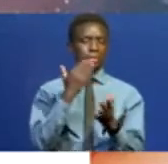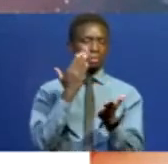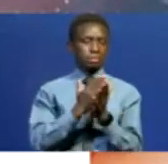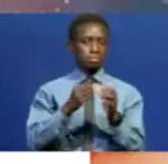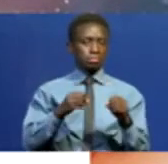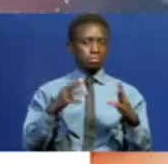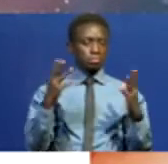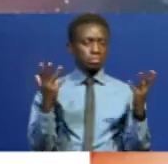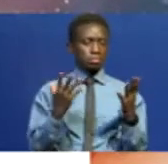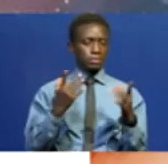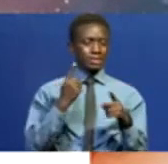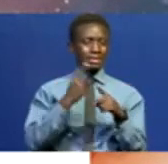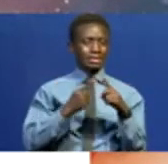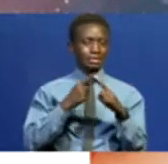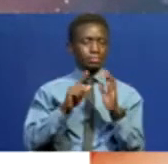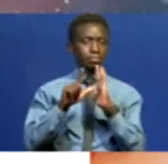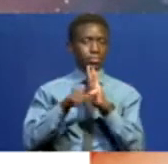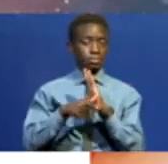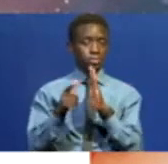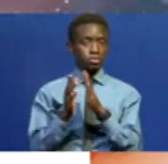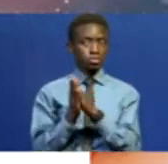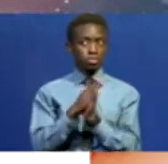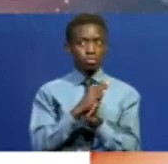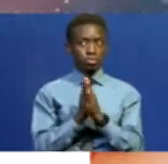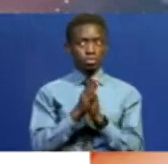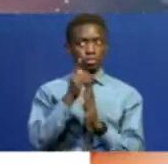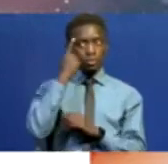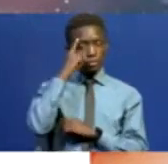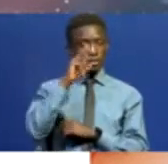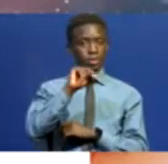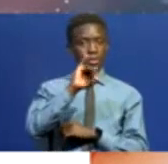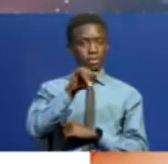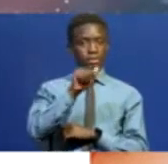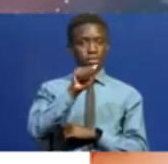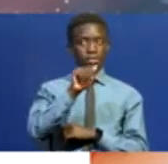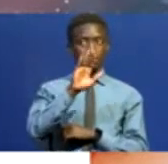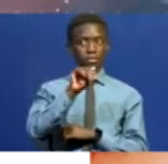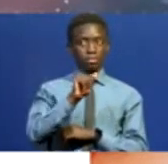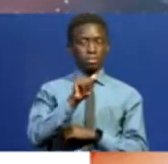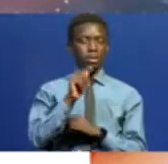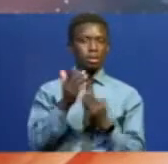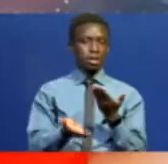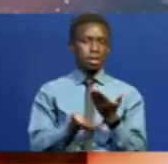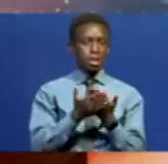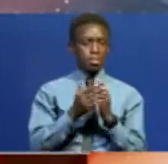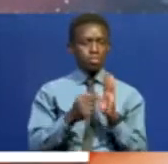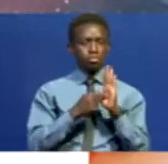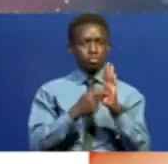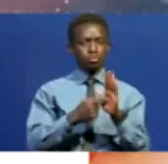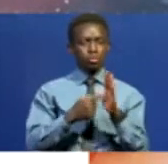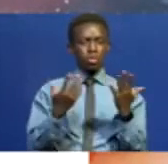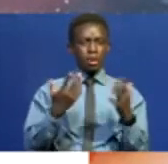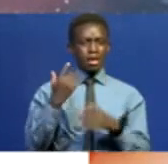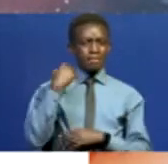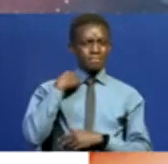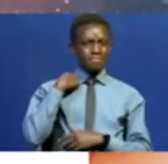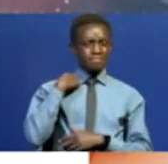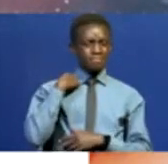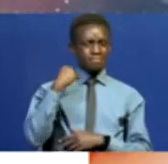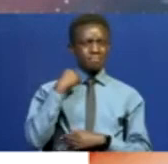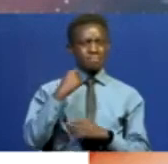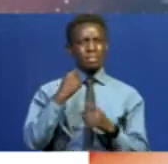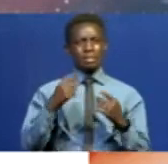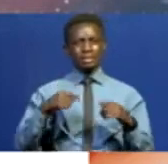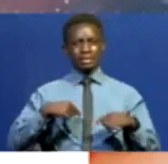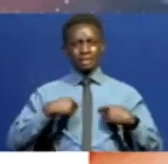of decades later. Stories that Njamba helps appreciate the sacrifices made by freedom fighters during the struggle